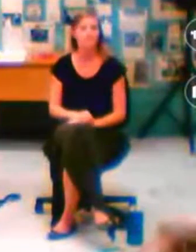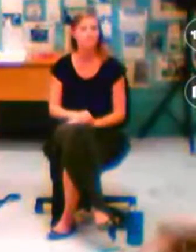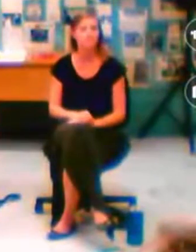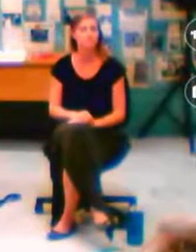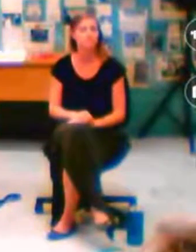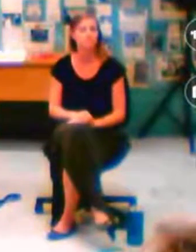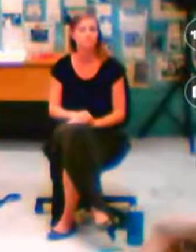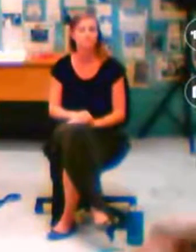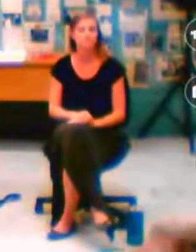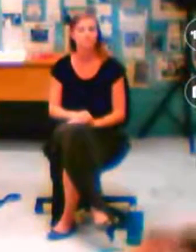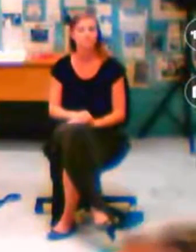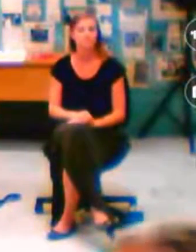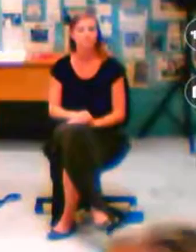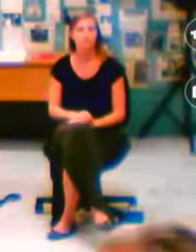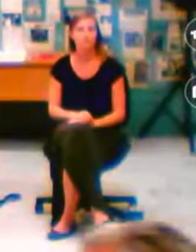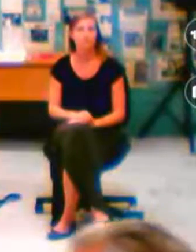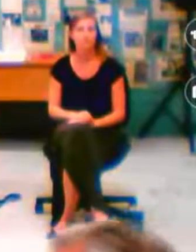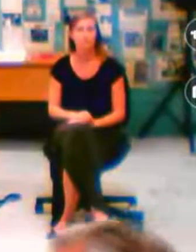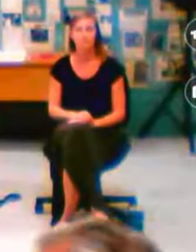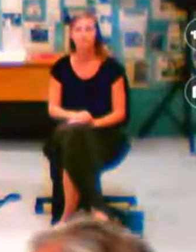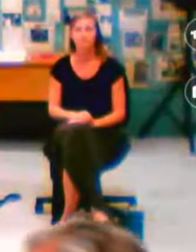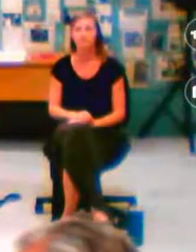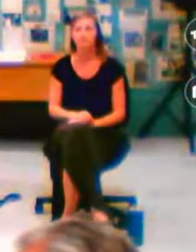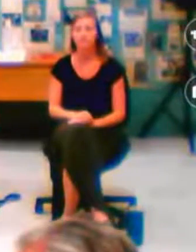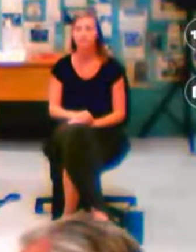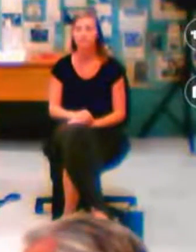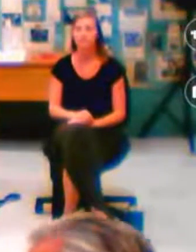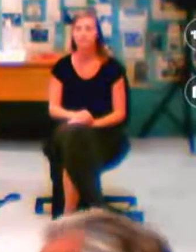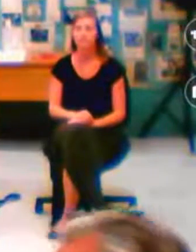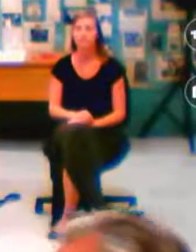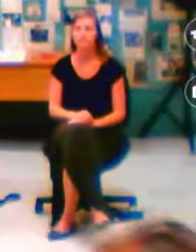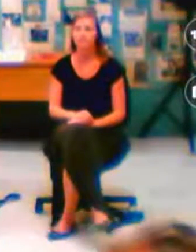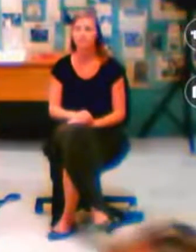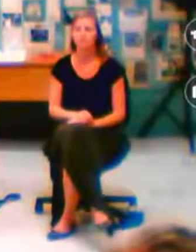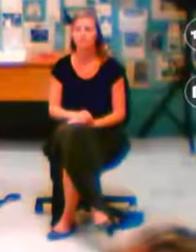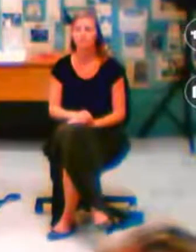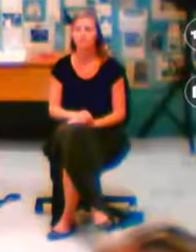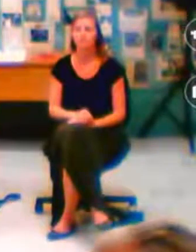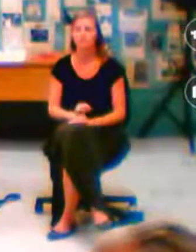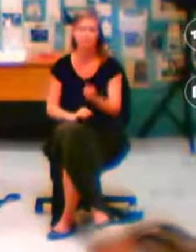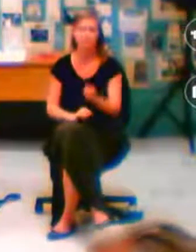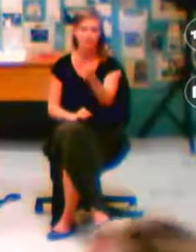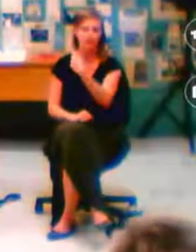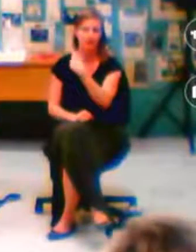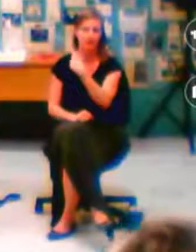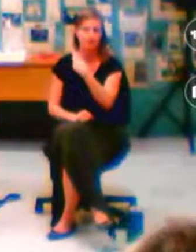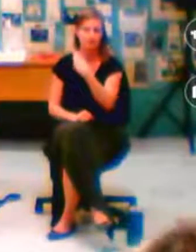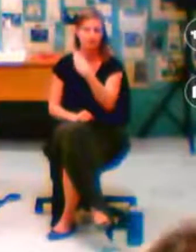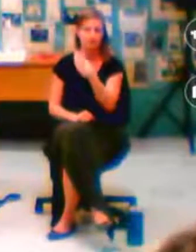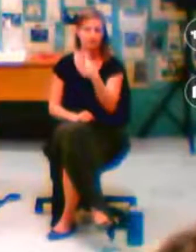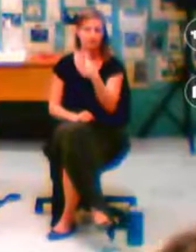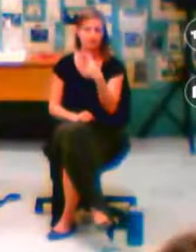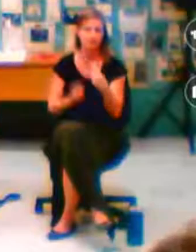Oh, jeez. and John, I see people burn out quick, so we'll end it quick.